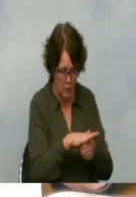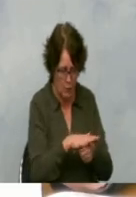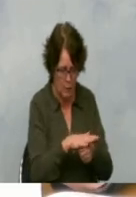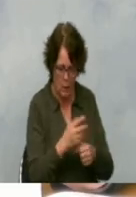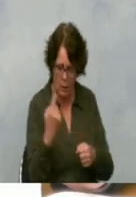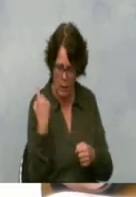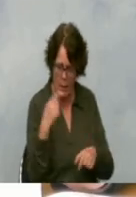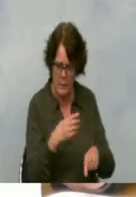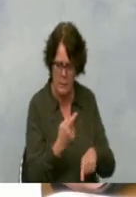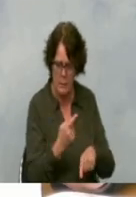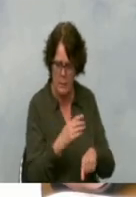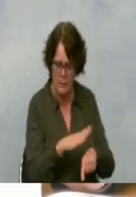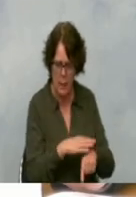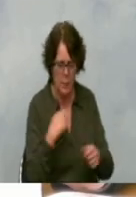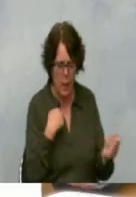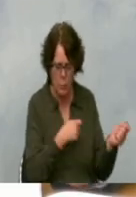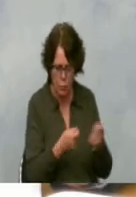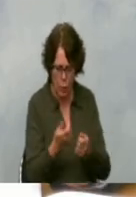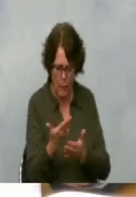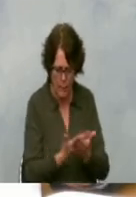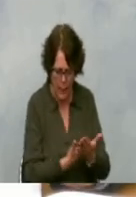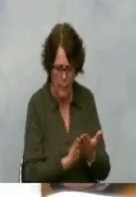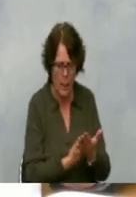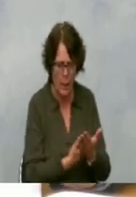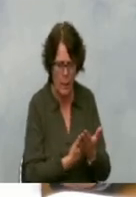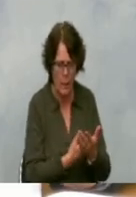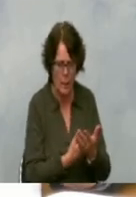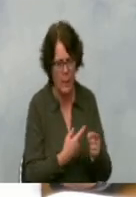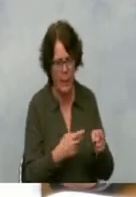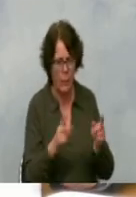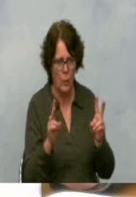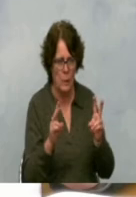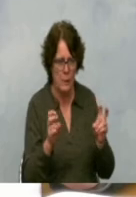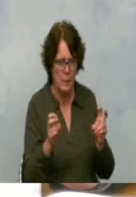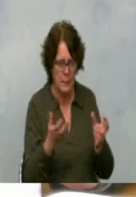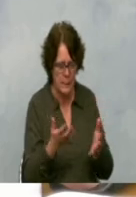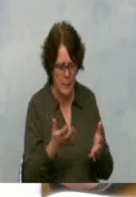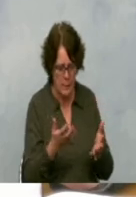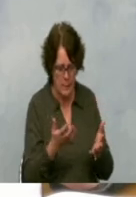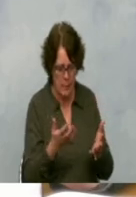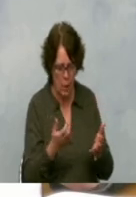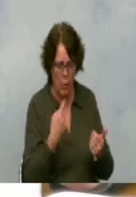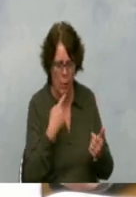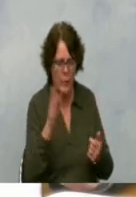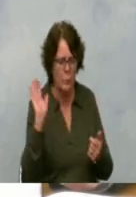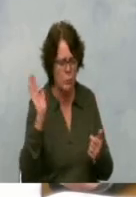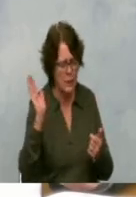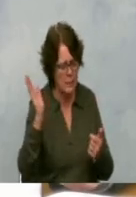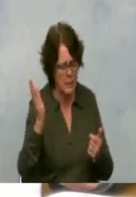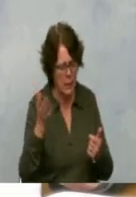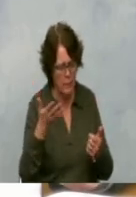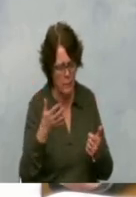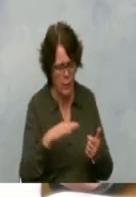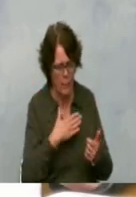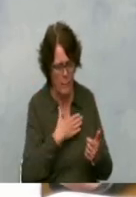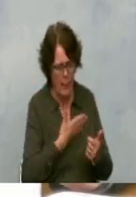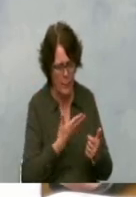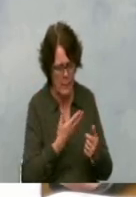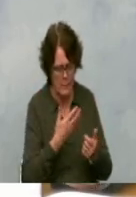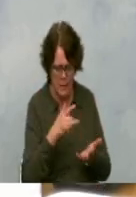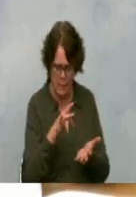last time I brought a paper on this, and this was the subject of a presentation that we made to all members in the middle of